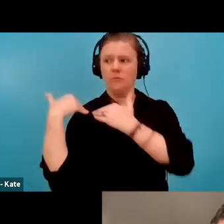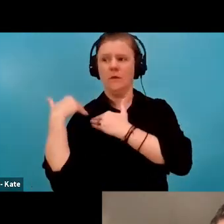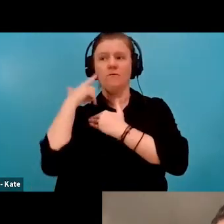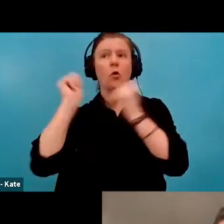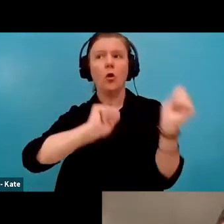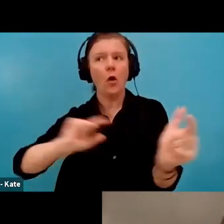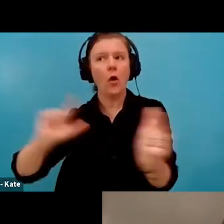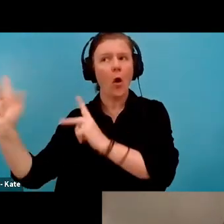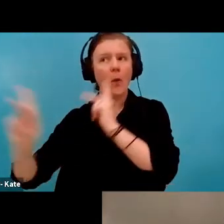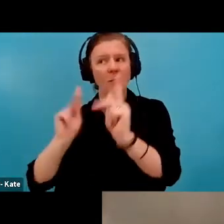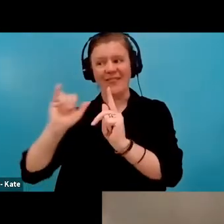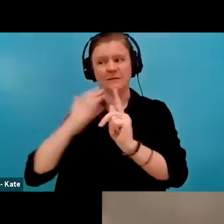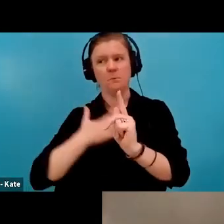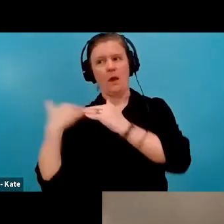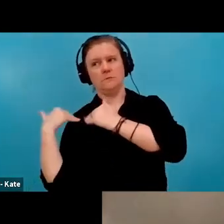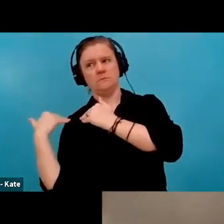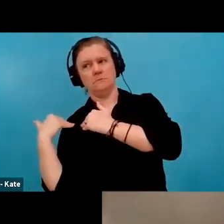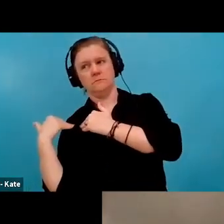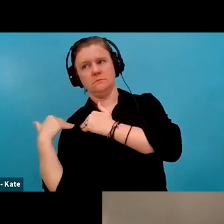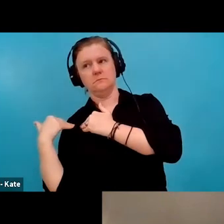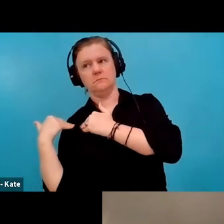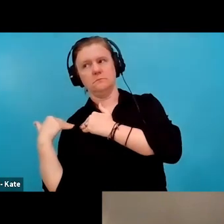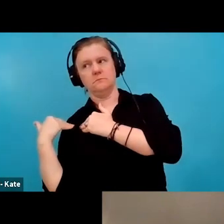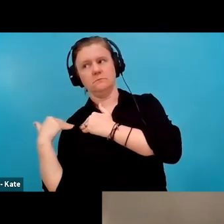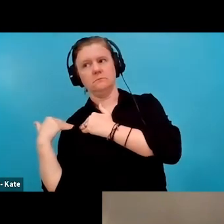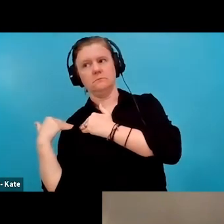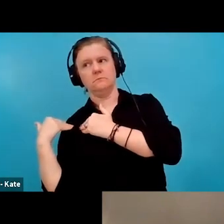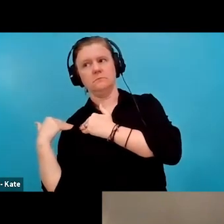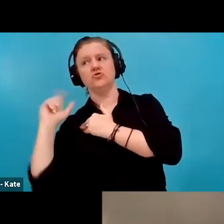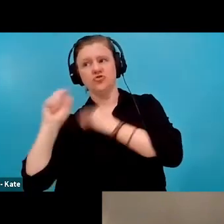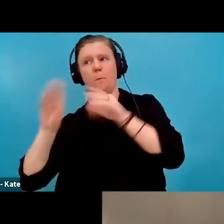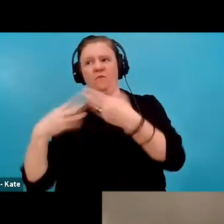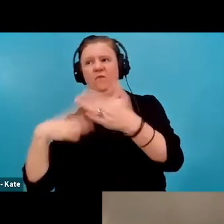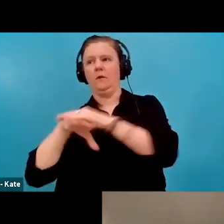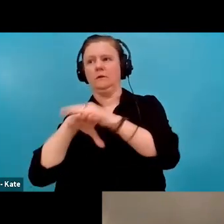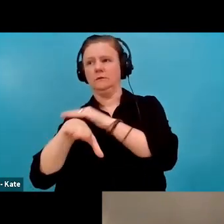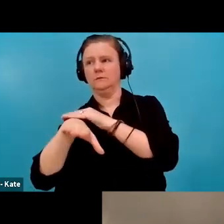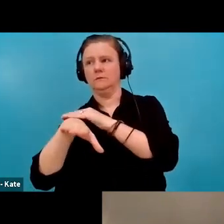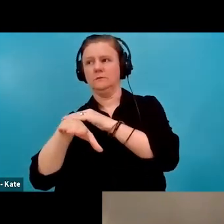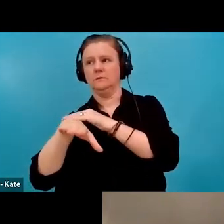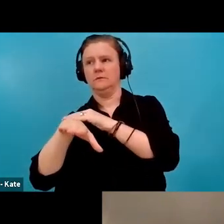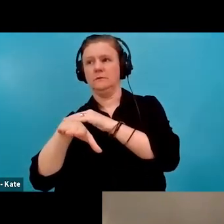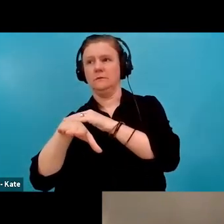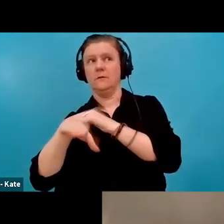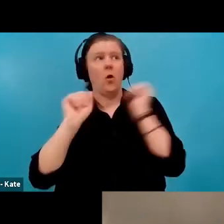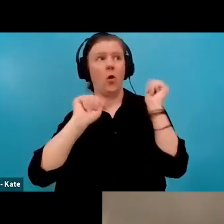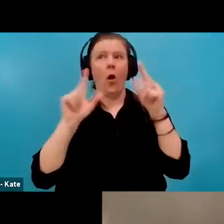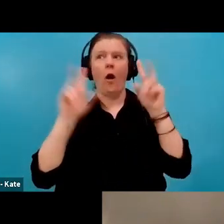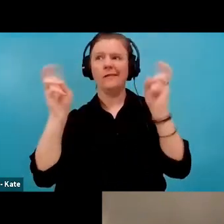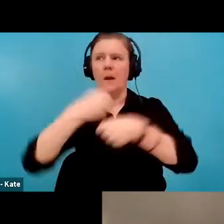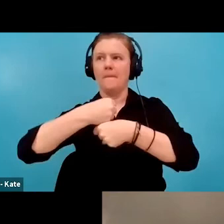that this responsibility should be shared by people who make anything. And that's kind of